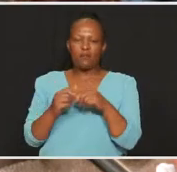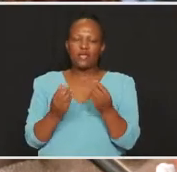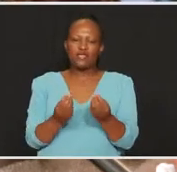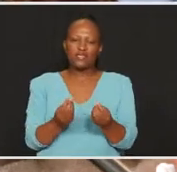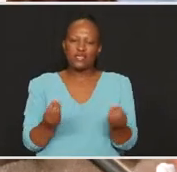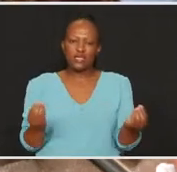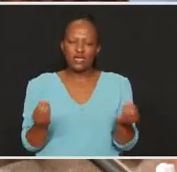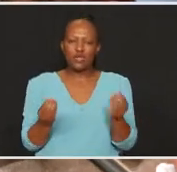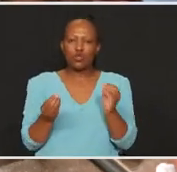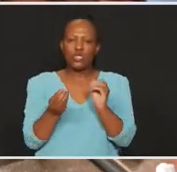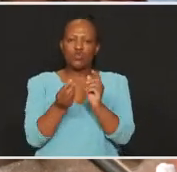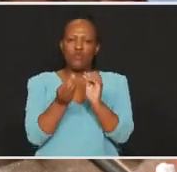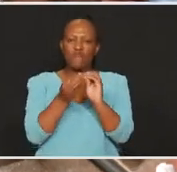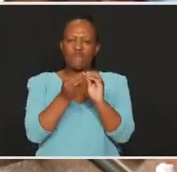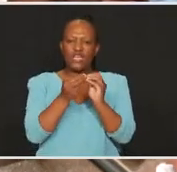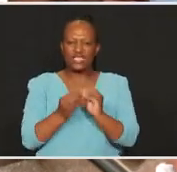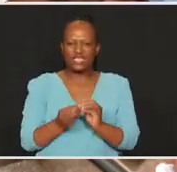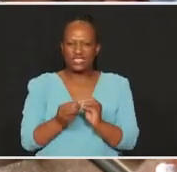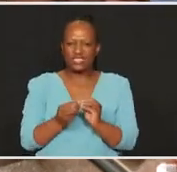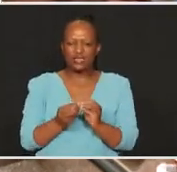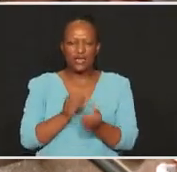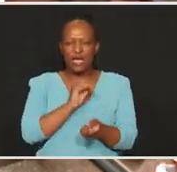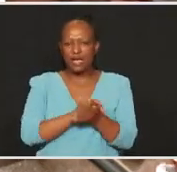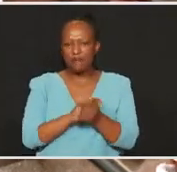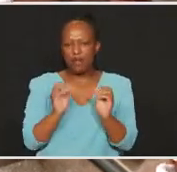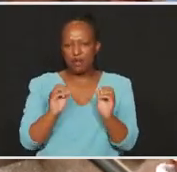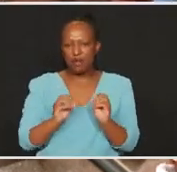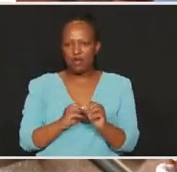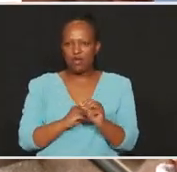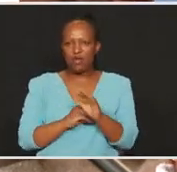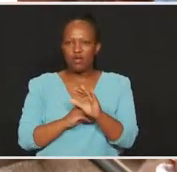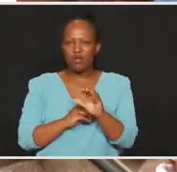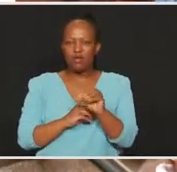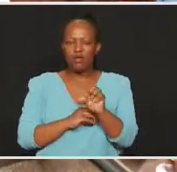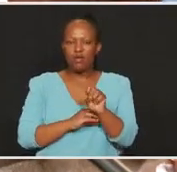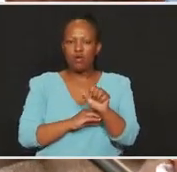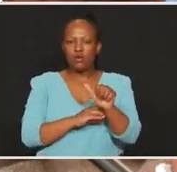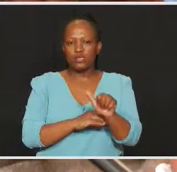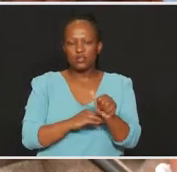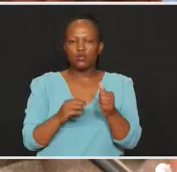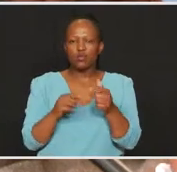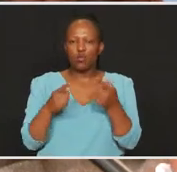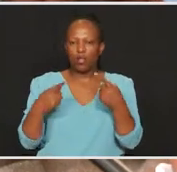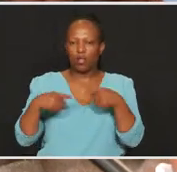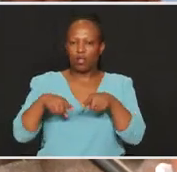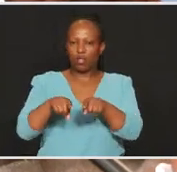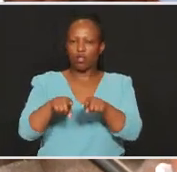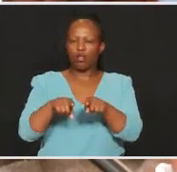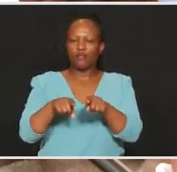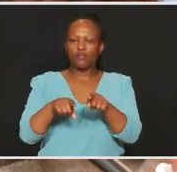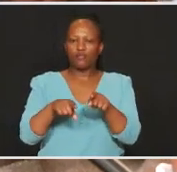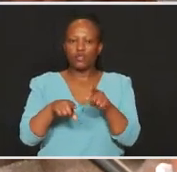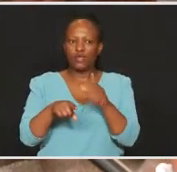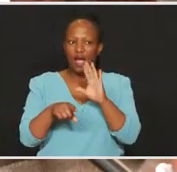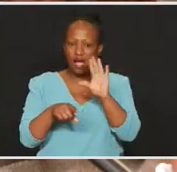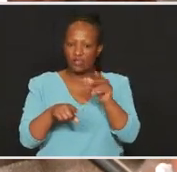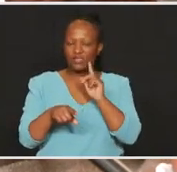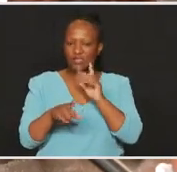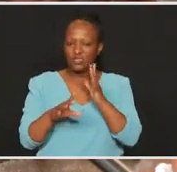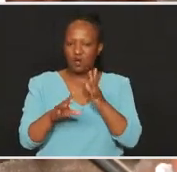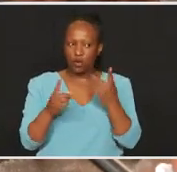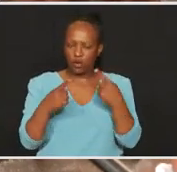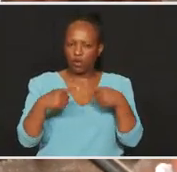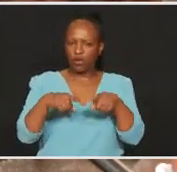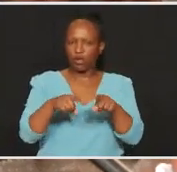when you are saying you are molding them it will not happen because us will sleep with you in the same blanket as those teachers will sleep with them in the same